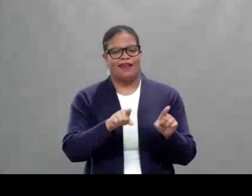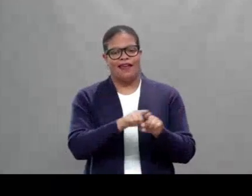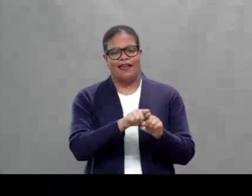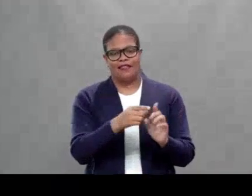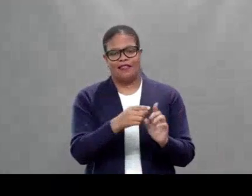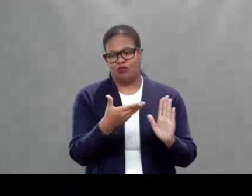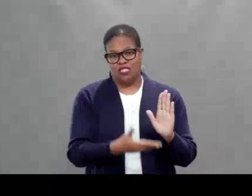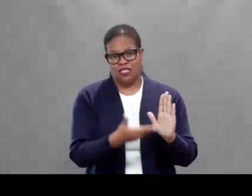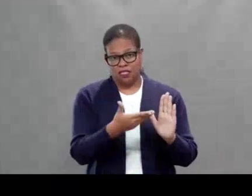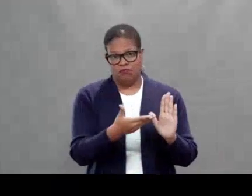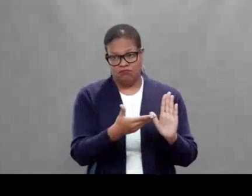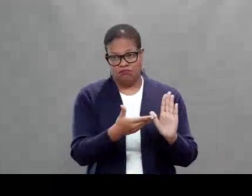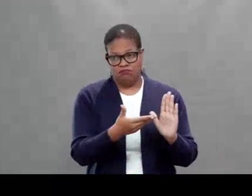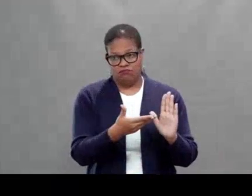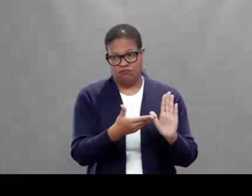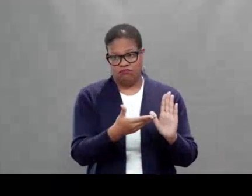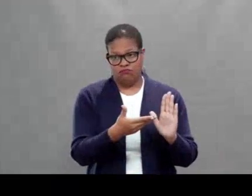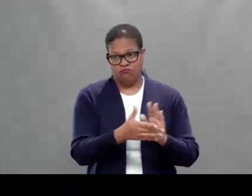presented.